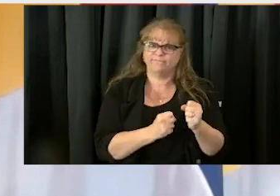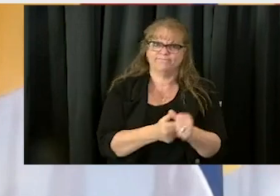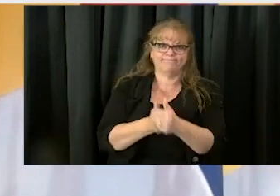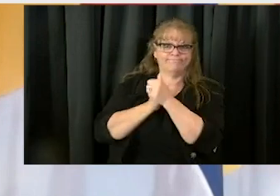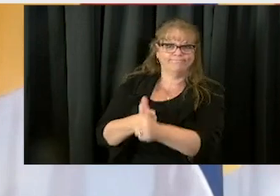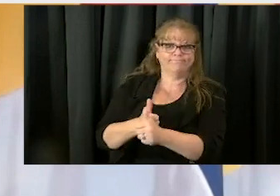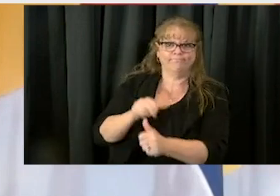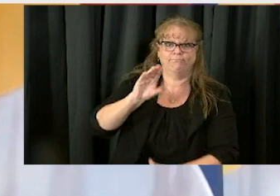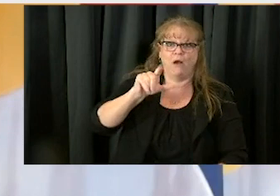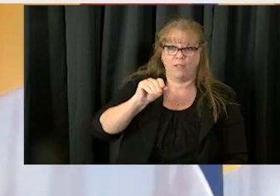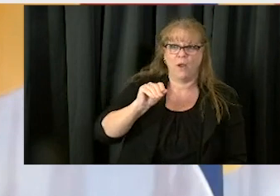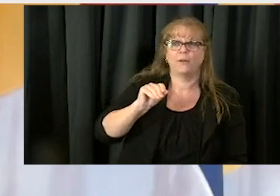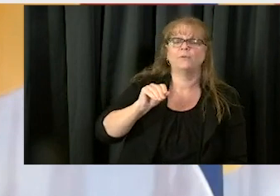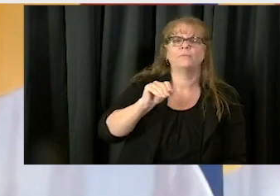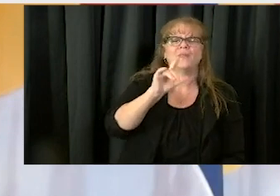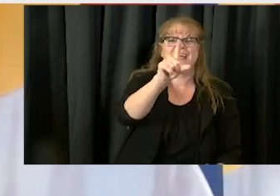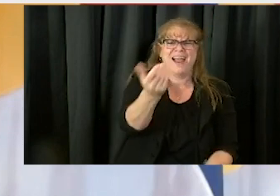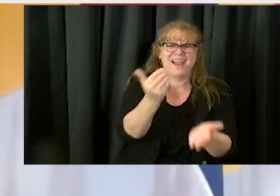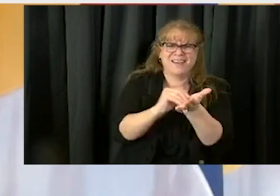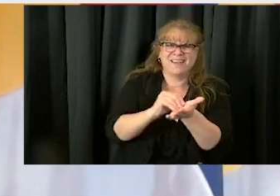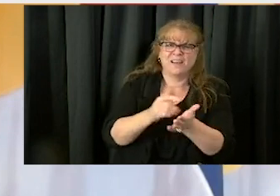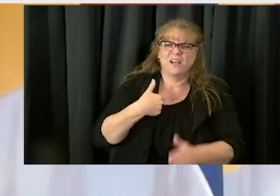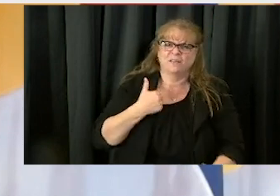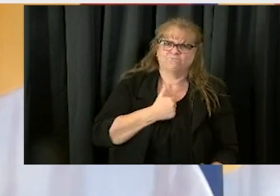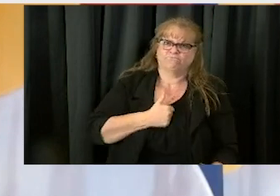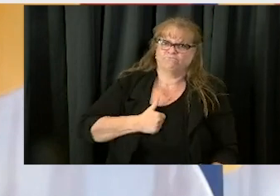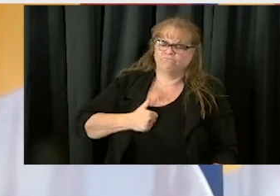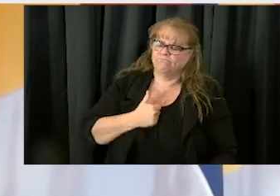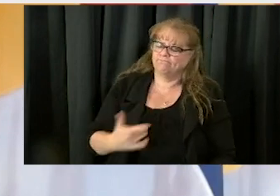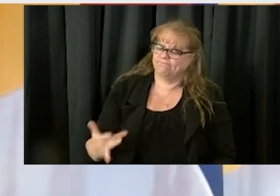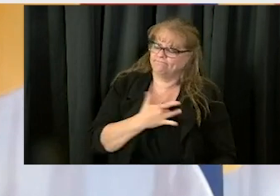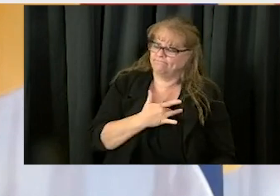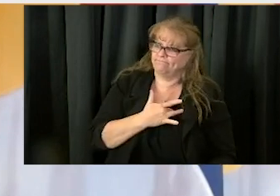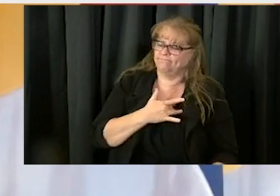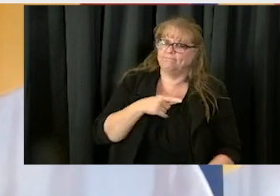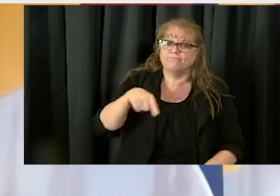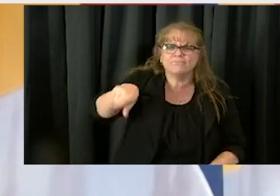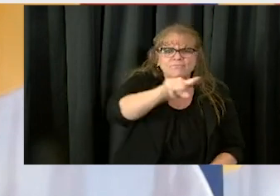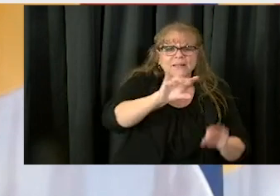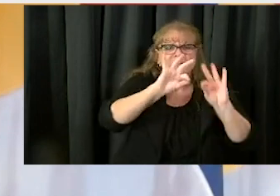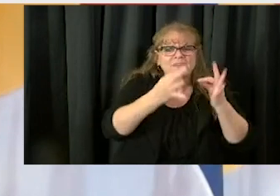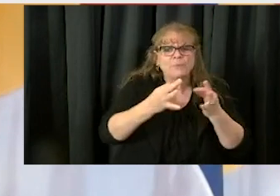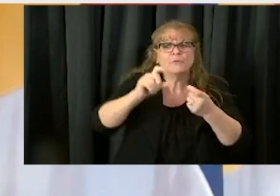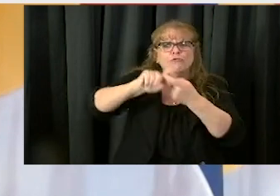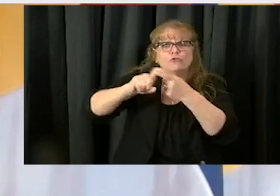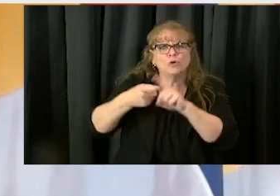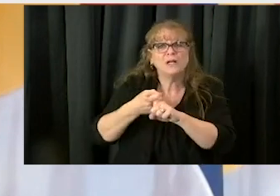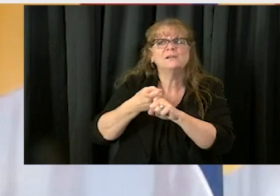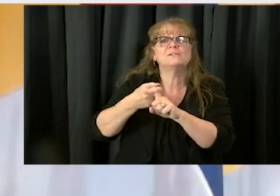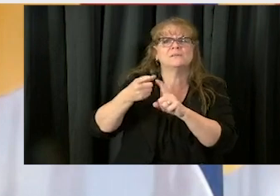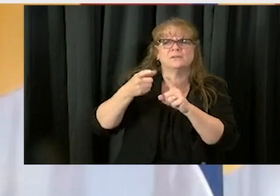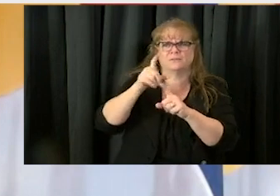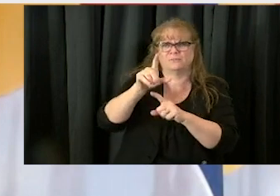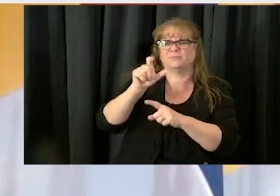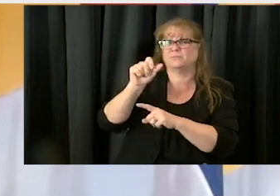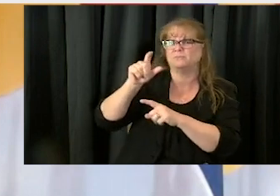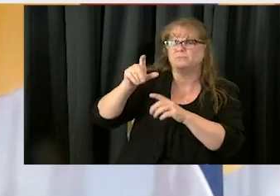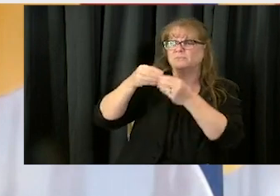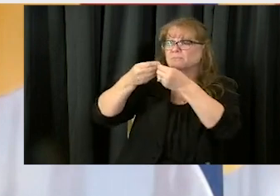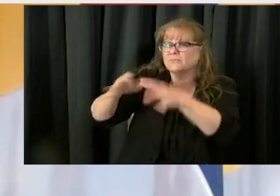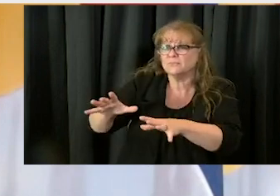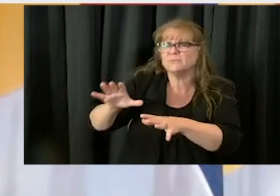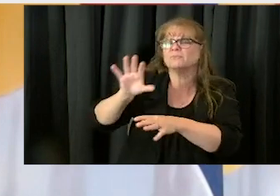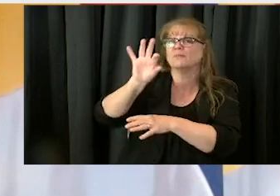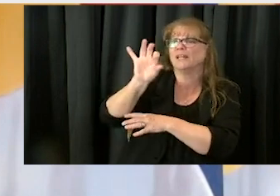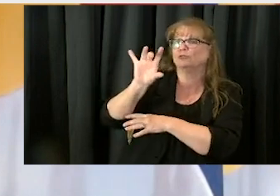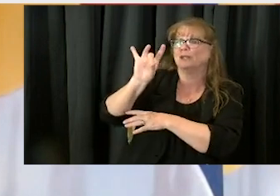3,986 Coloradans who have passed from this deadly virus. We continue